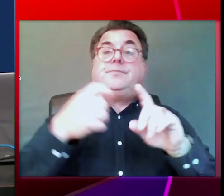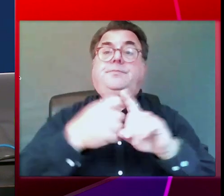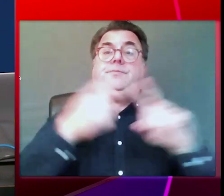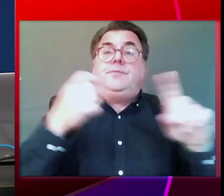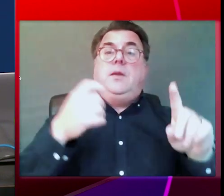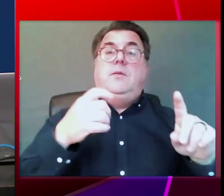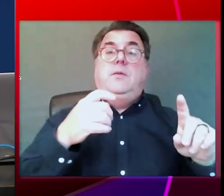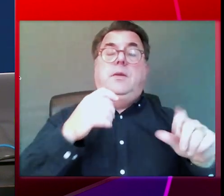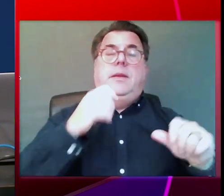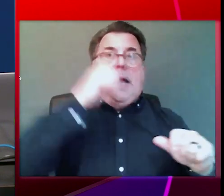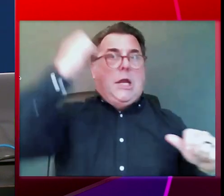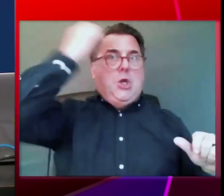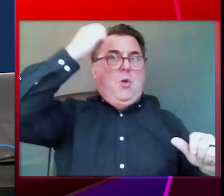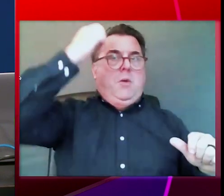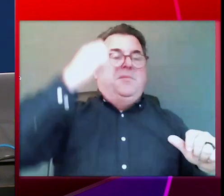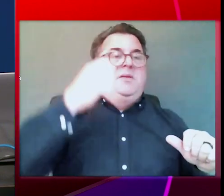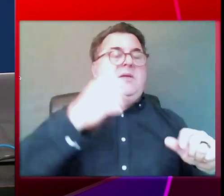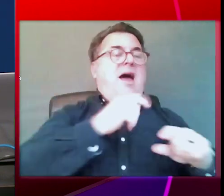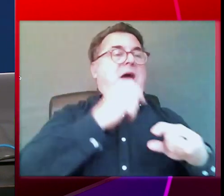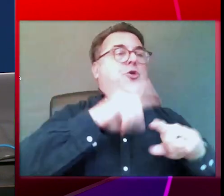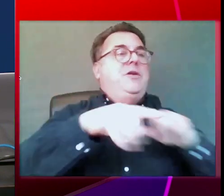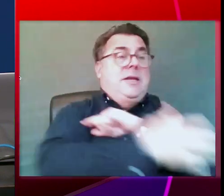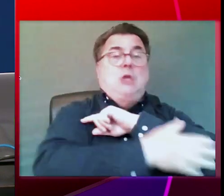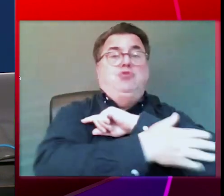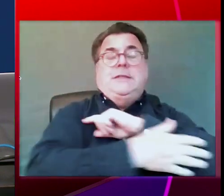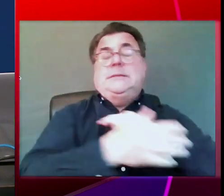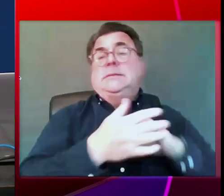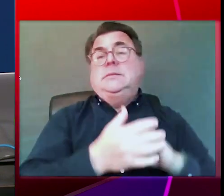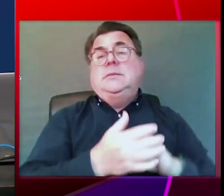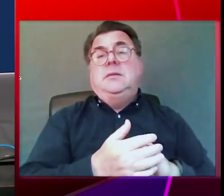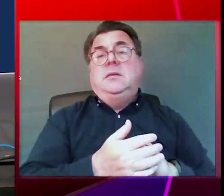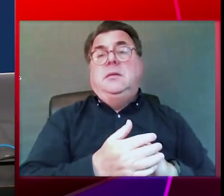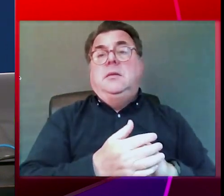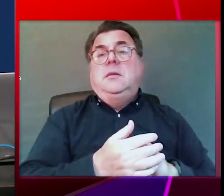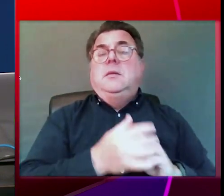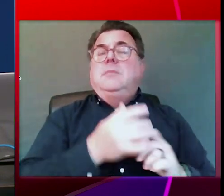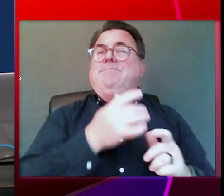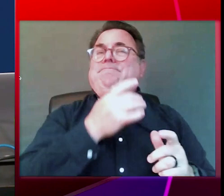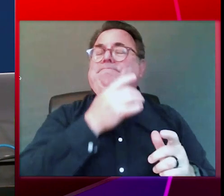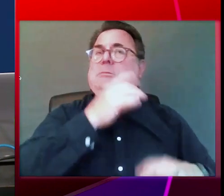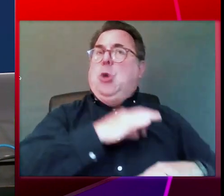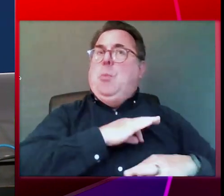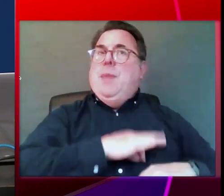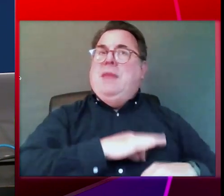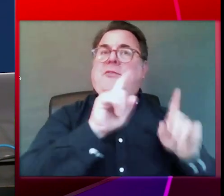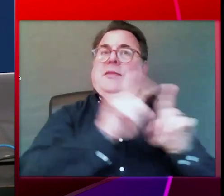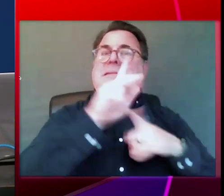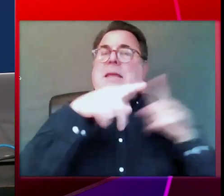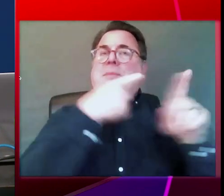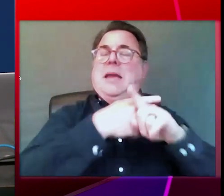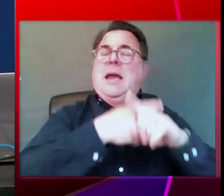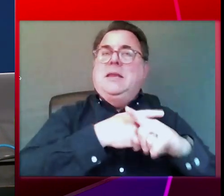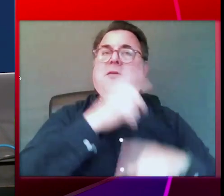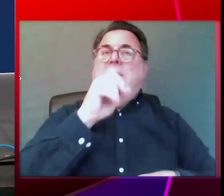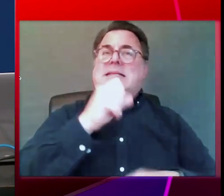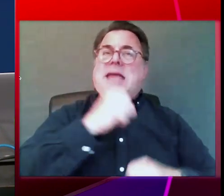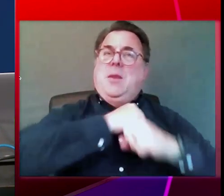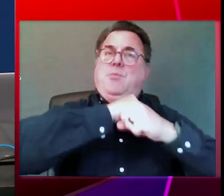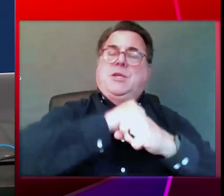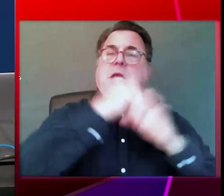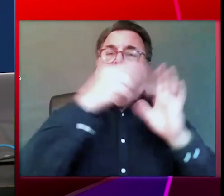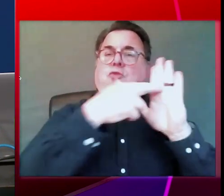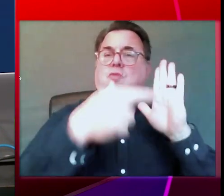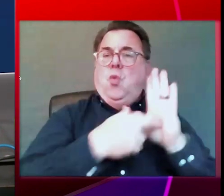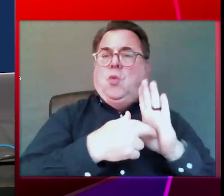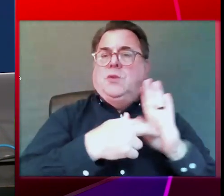European Union, where they don't benefit from the similar data protection rules and regulations. Right. And that's one of